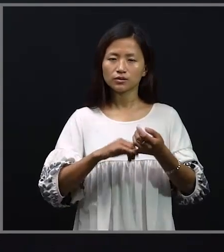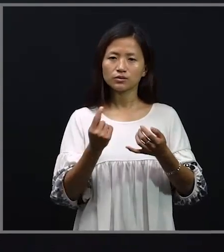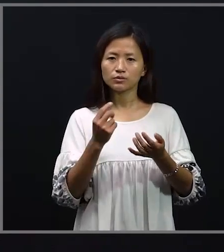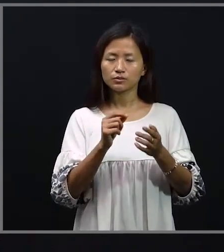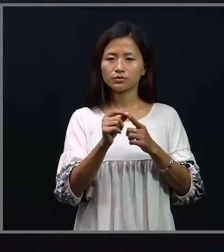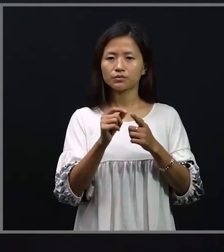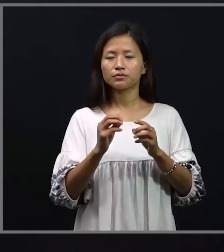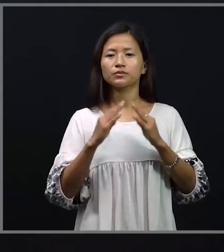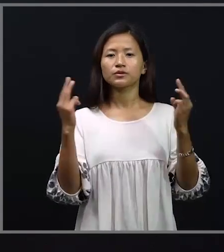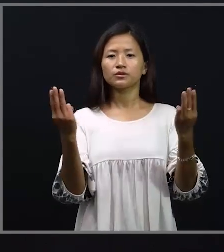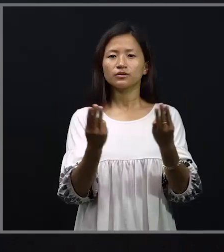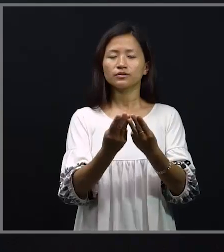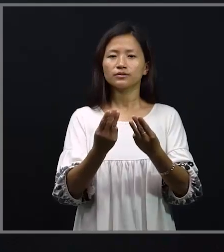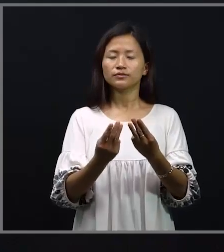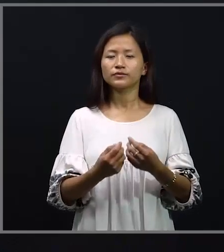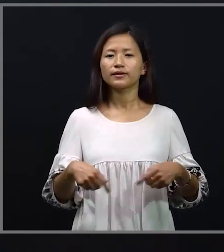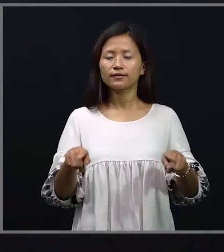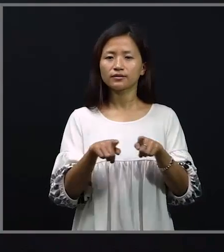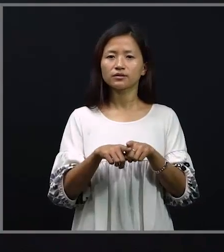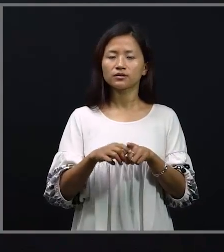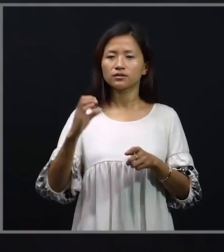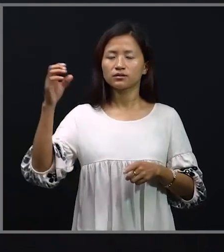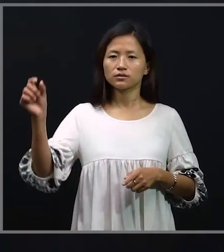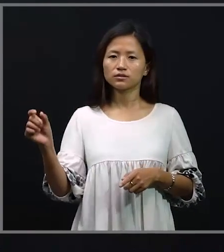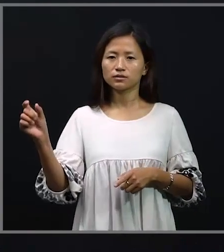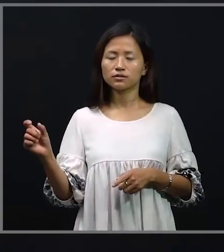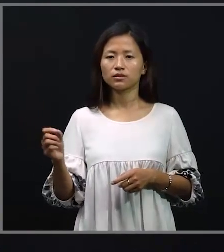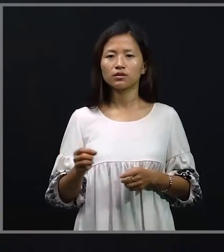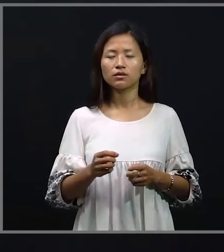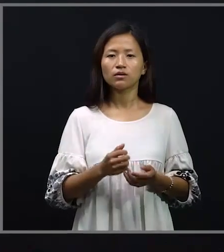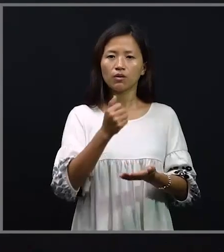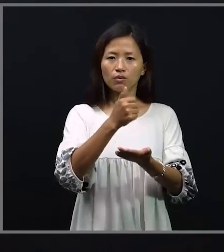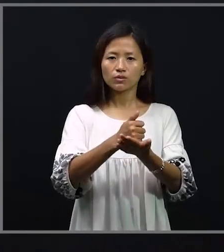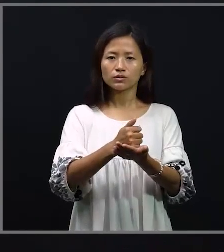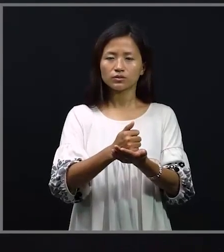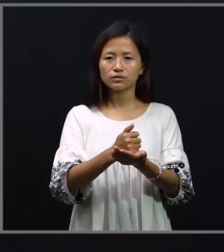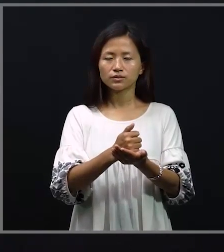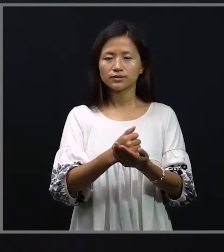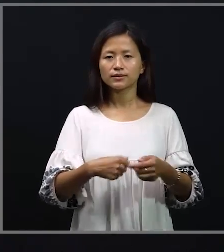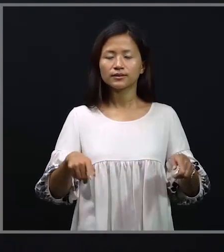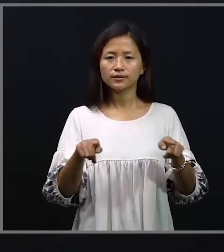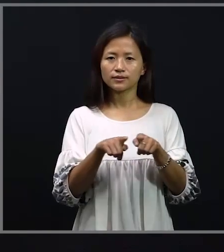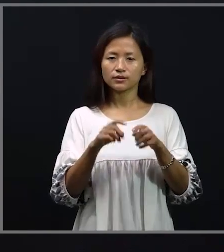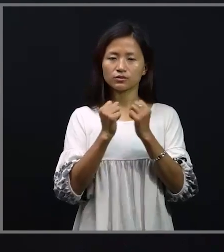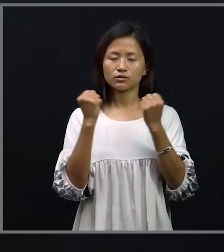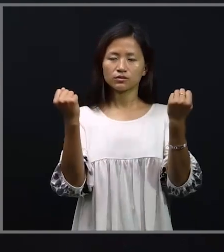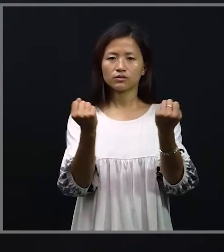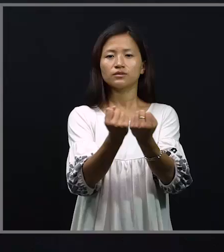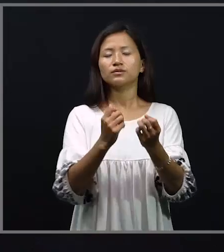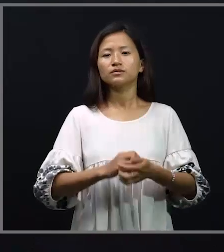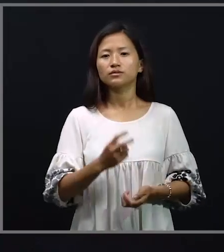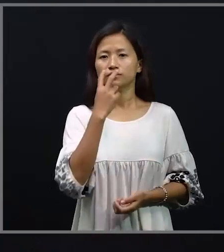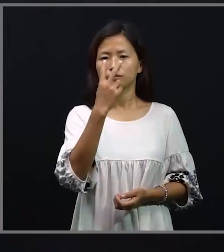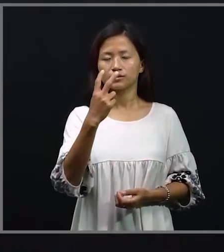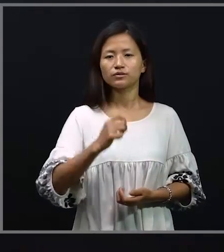the welfare of the citizens, and the role of the politics is to bring order, system in the society. This is the